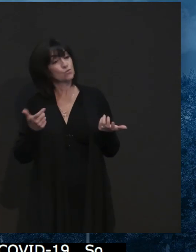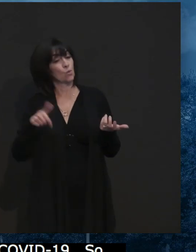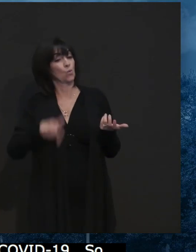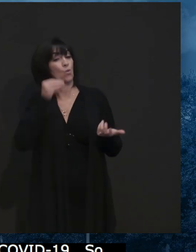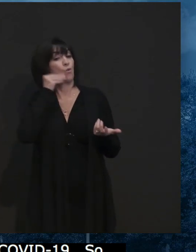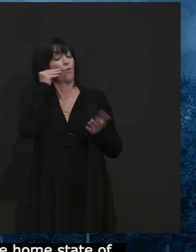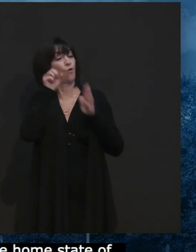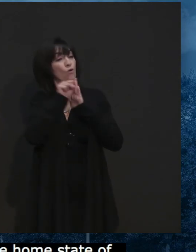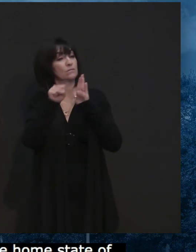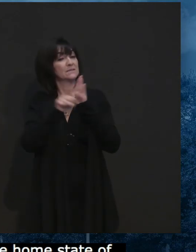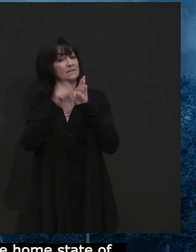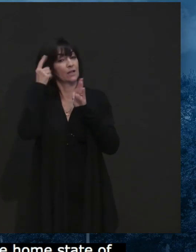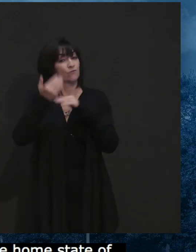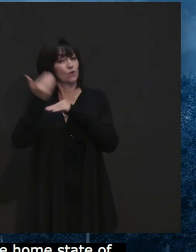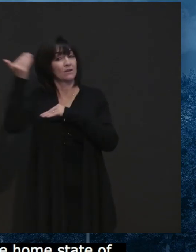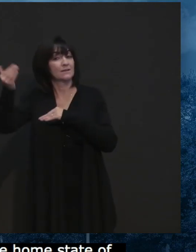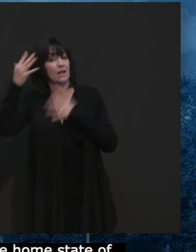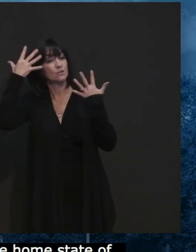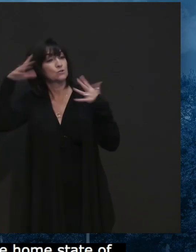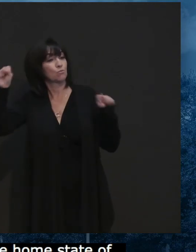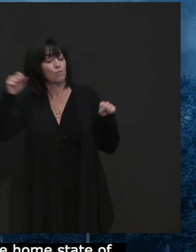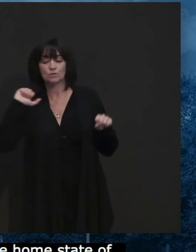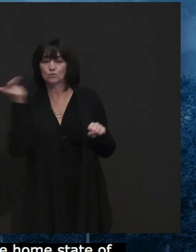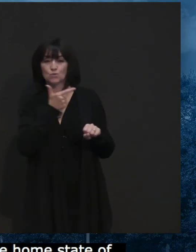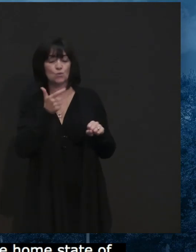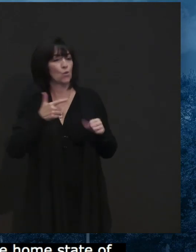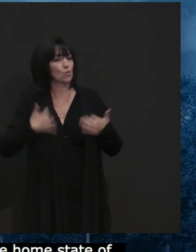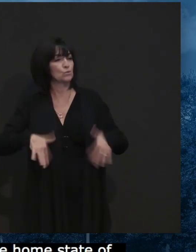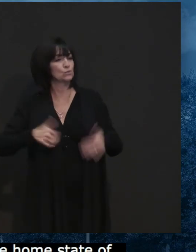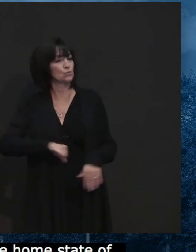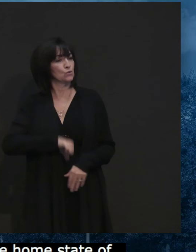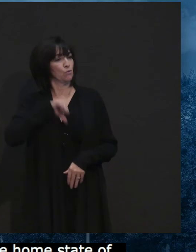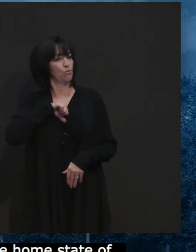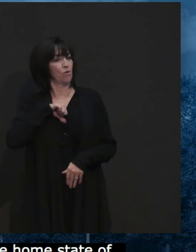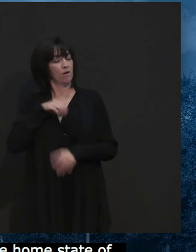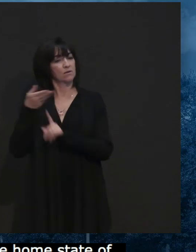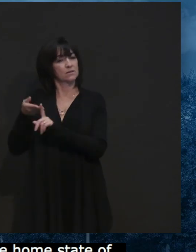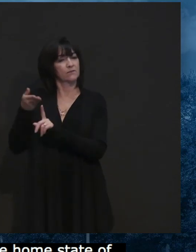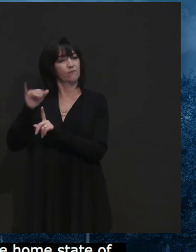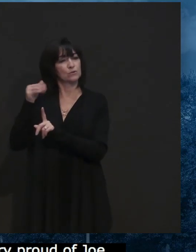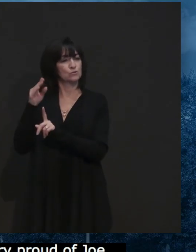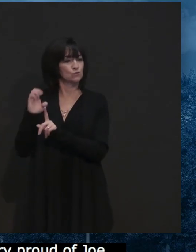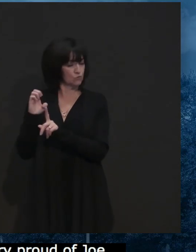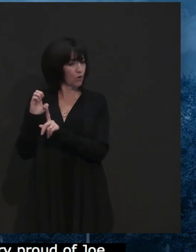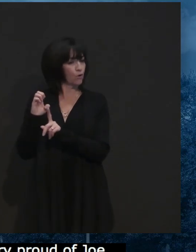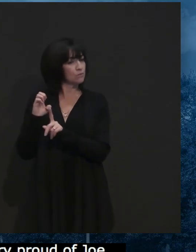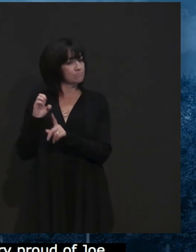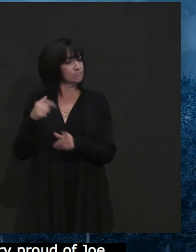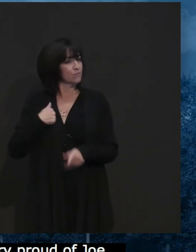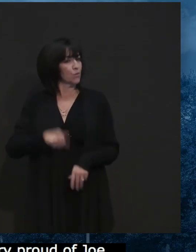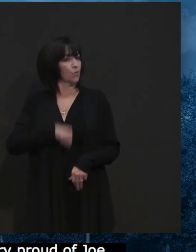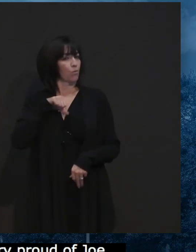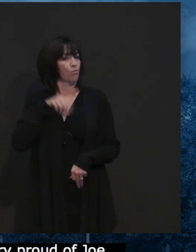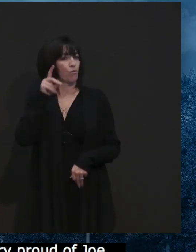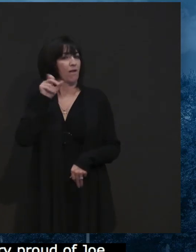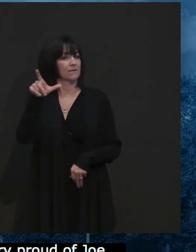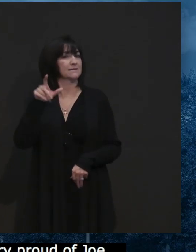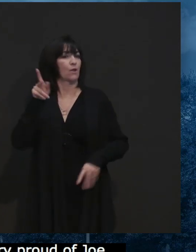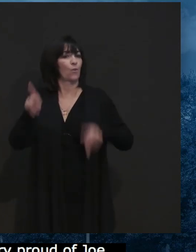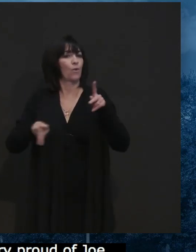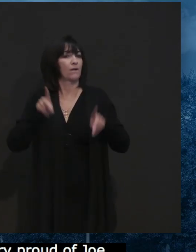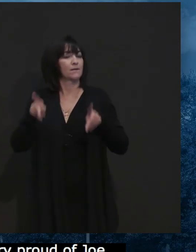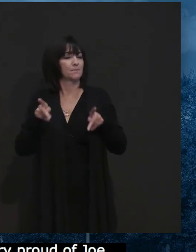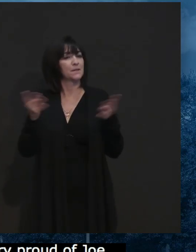the United States. And we're all very proud of Joe. We're proud to be Delawareans, and I think it'll be good for us. You know, we've